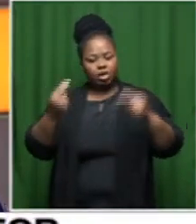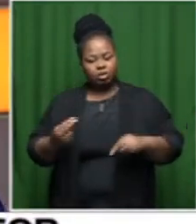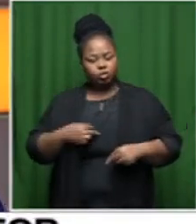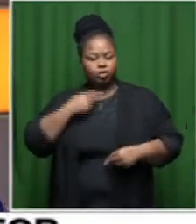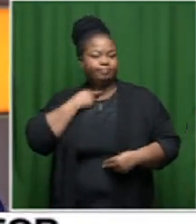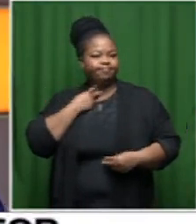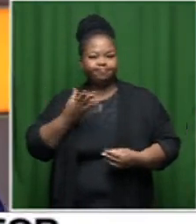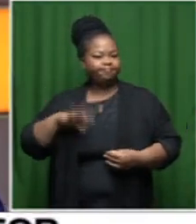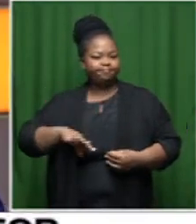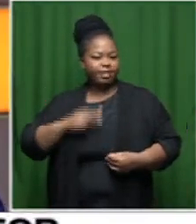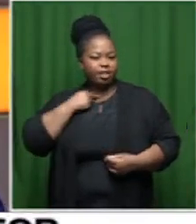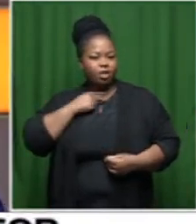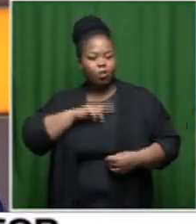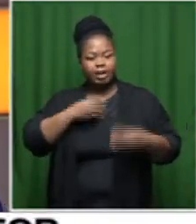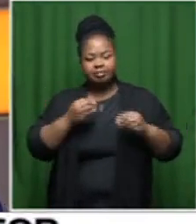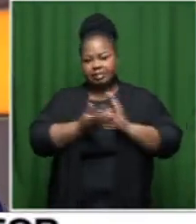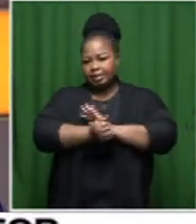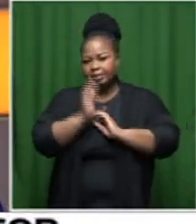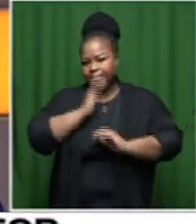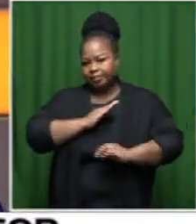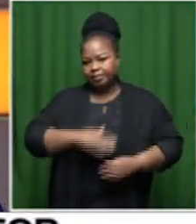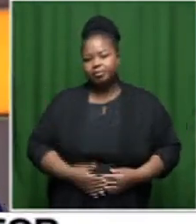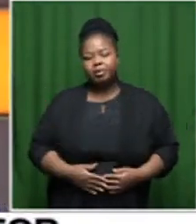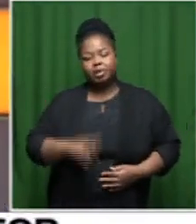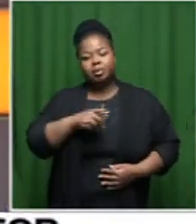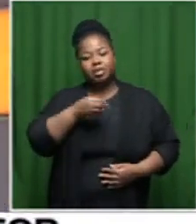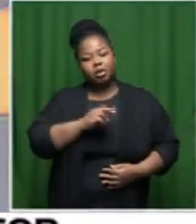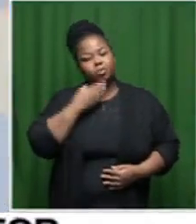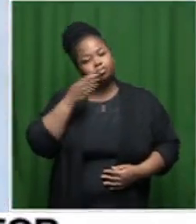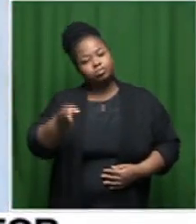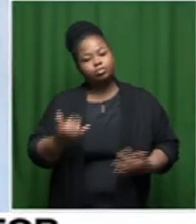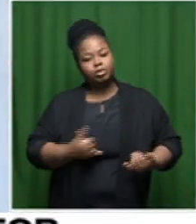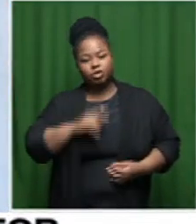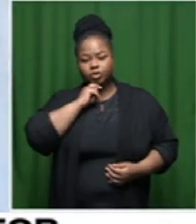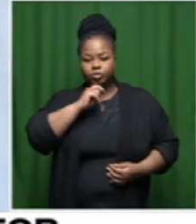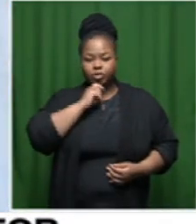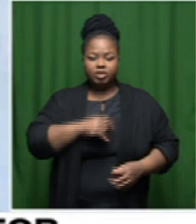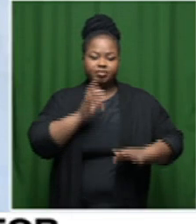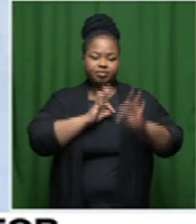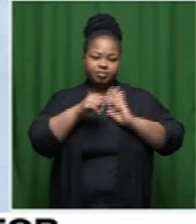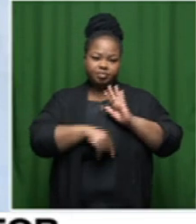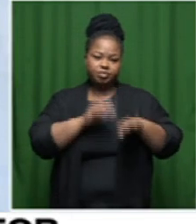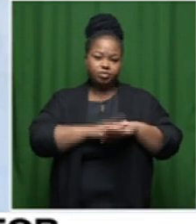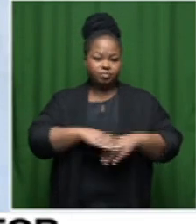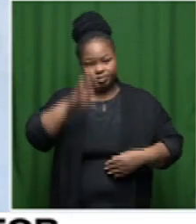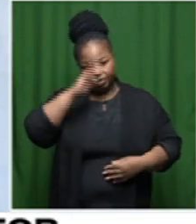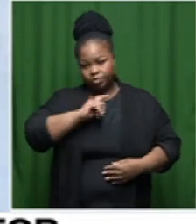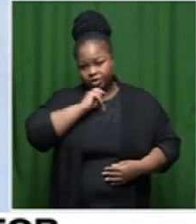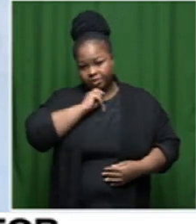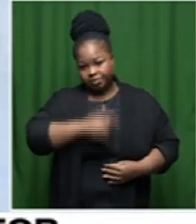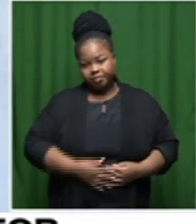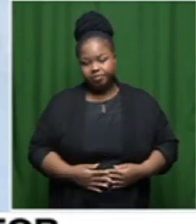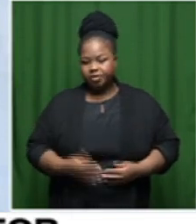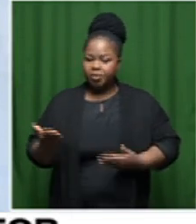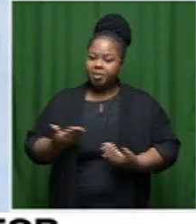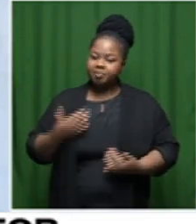to grow their income due to a lack of entrepreneurial skills. Nene Mahlangu joins us now this morning to share more on this course. Nene, a very good morning. Thank you so much for joining us. Welcome.